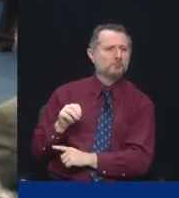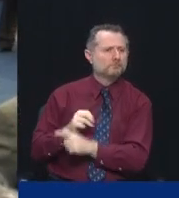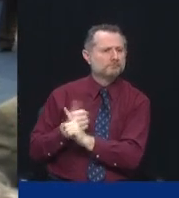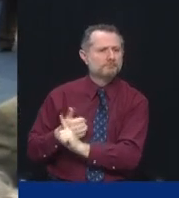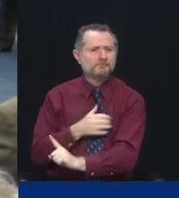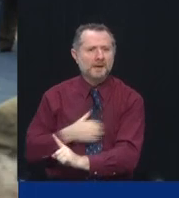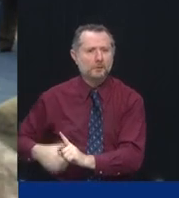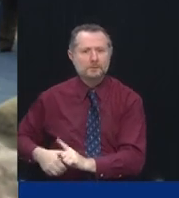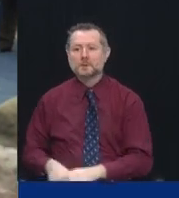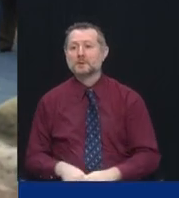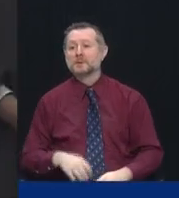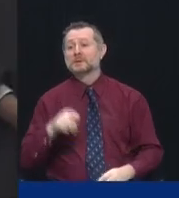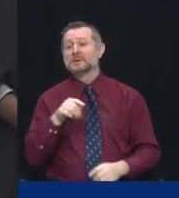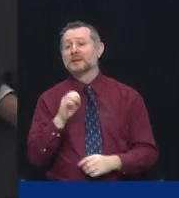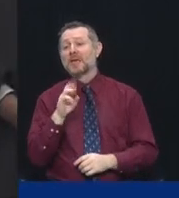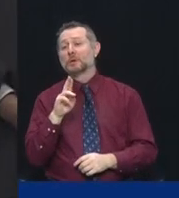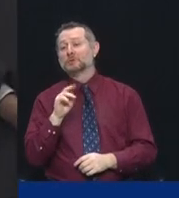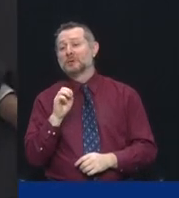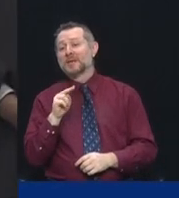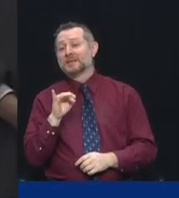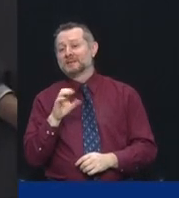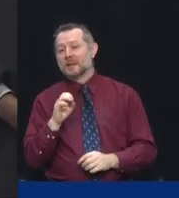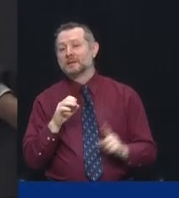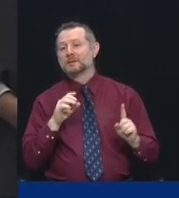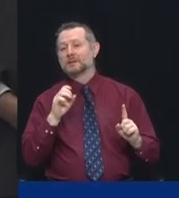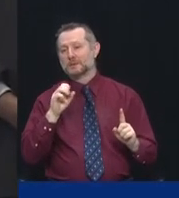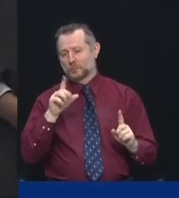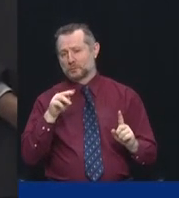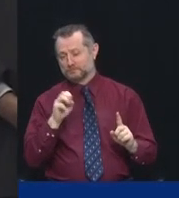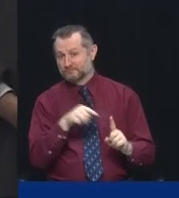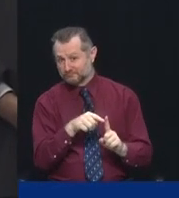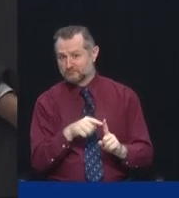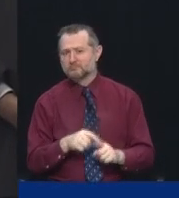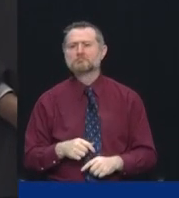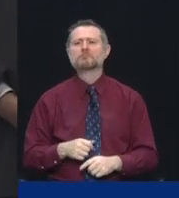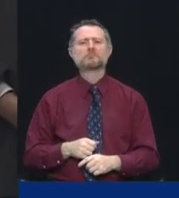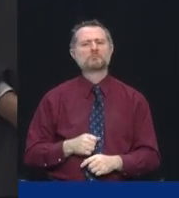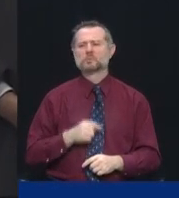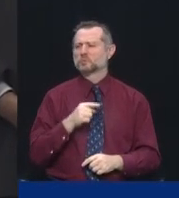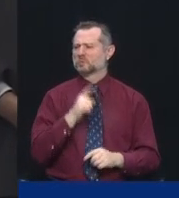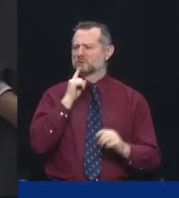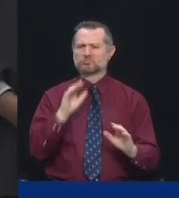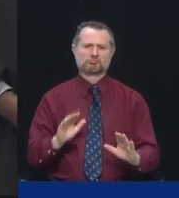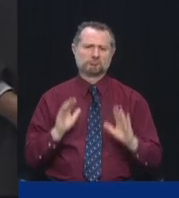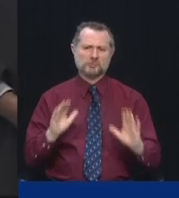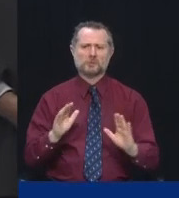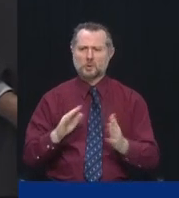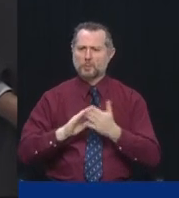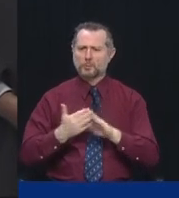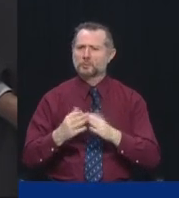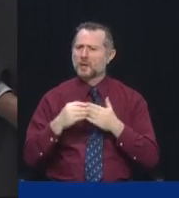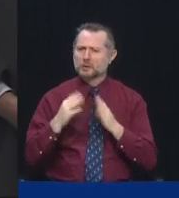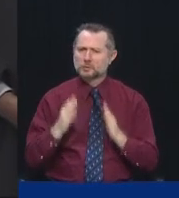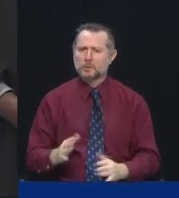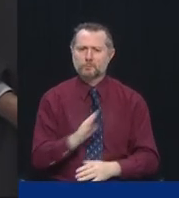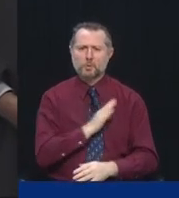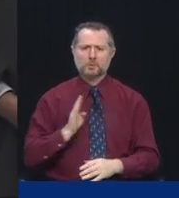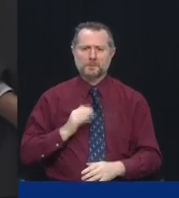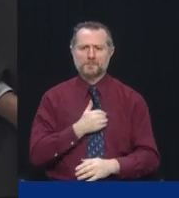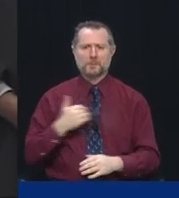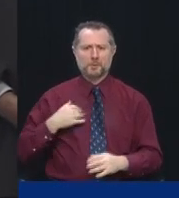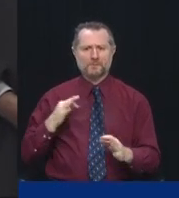Eunice Lewin, who's a great community leader. She's also a great member on the SUNY Board of Trustees, and she came up with a creative idea